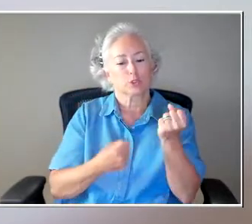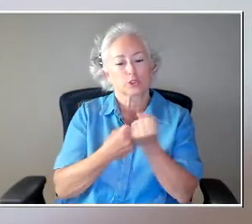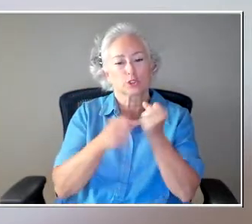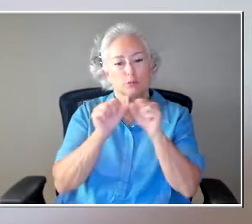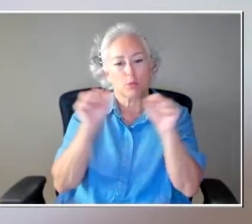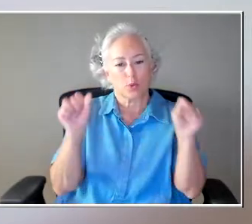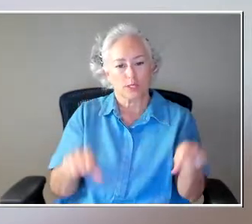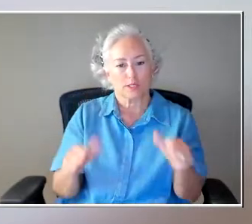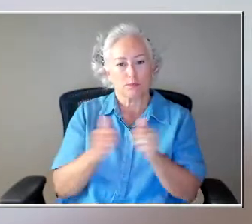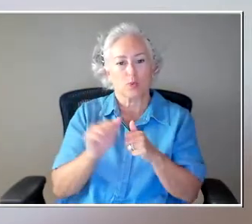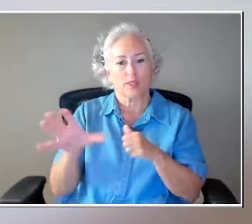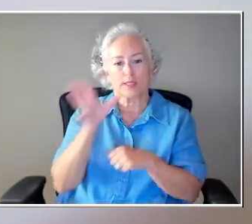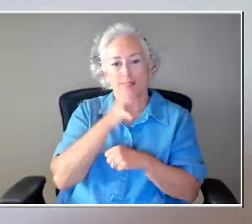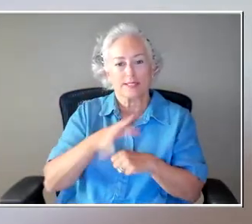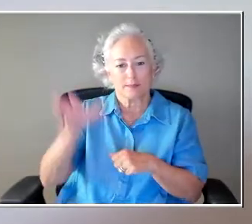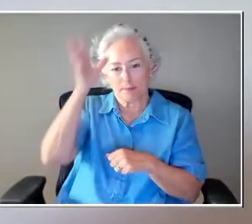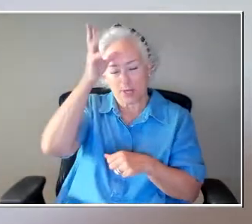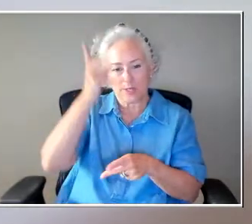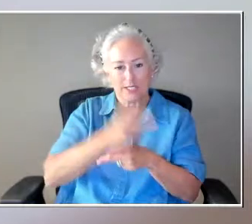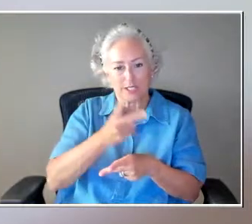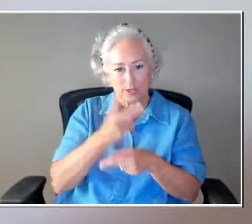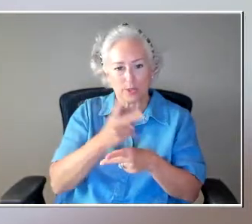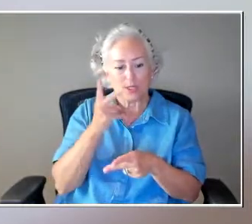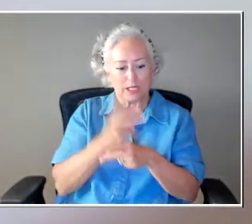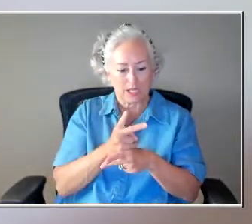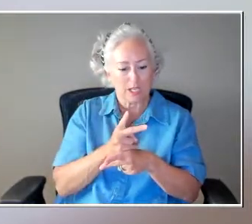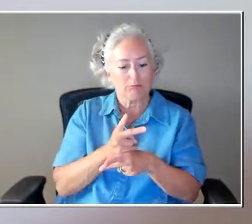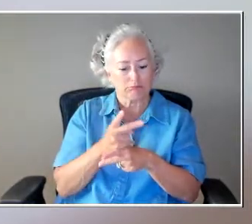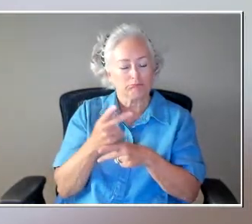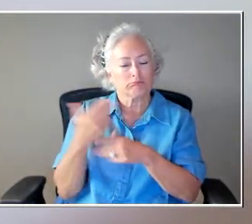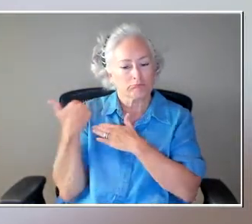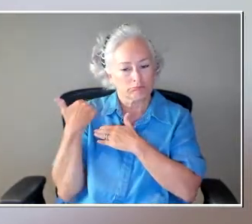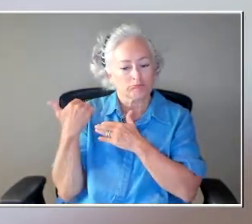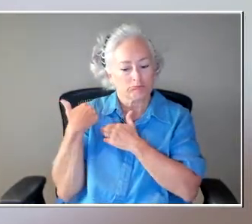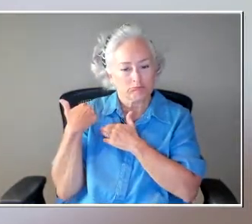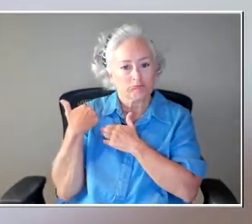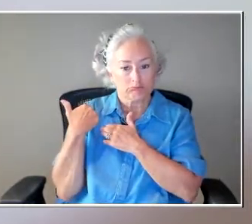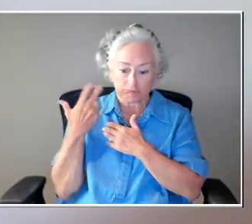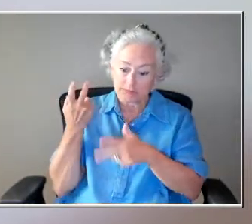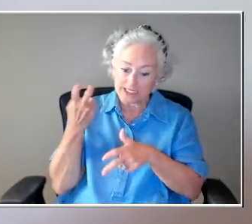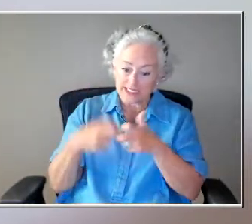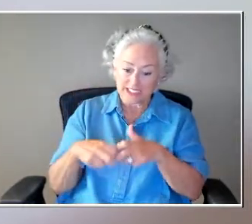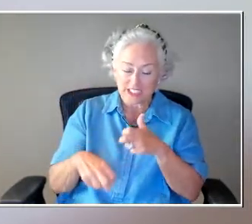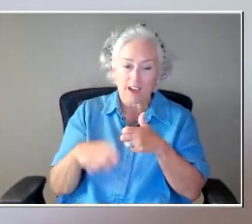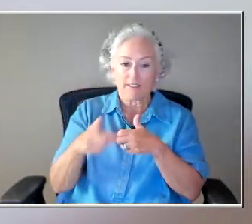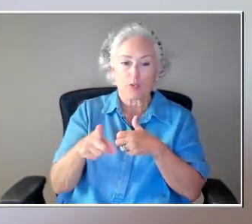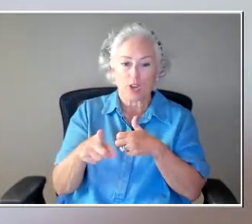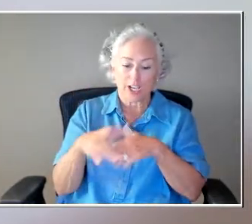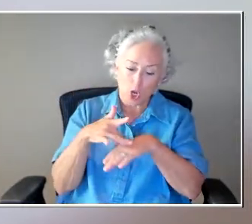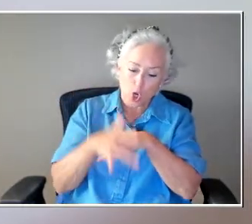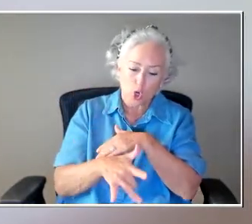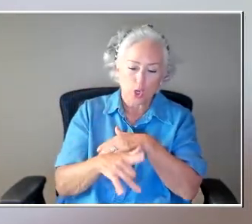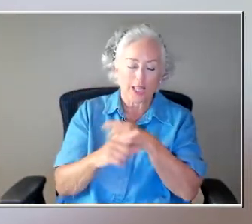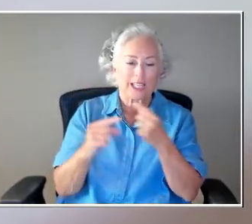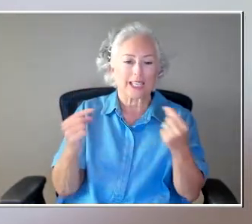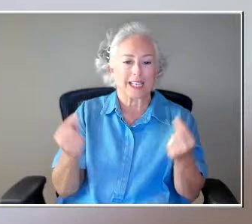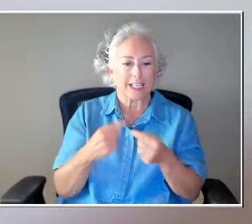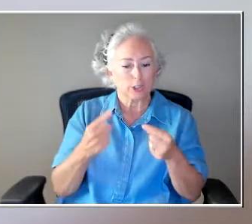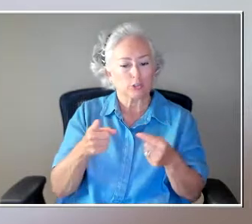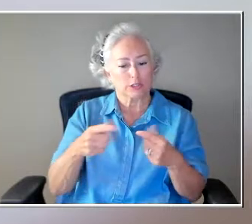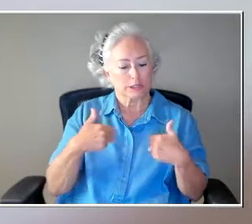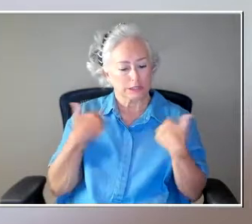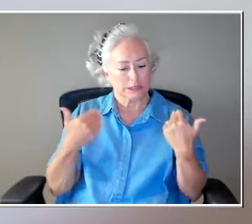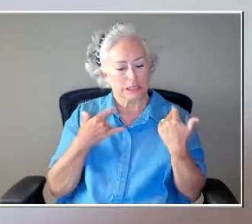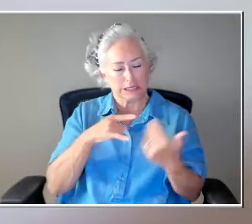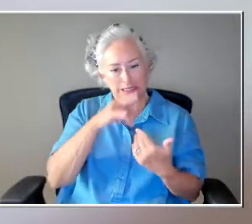always help him keep him accountable, because it's tough when you're early on, young kid,